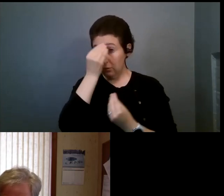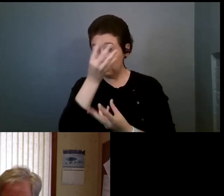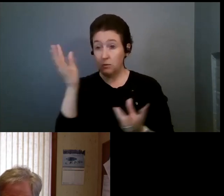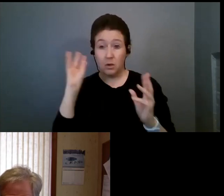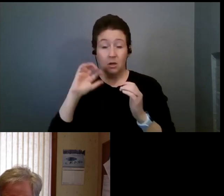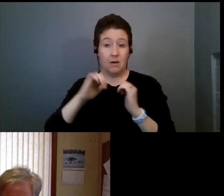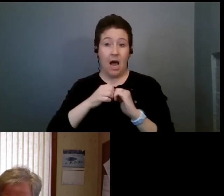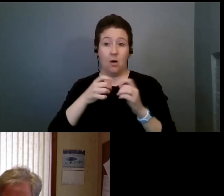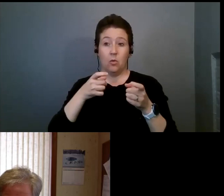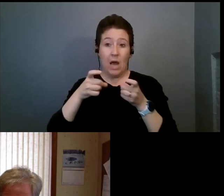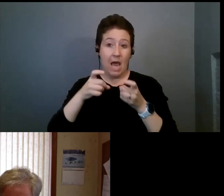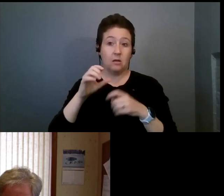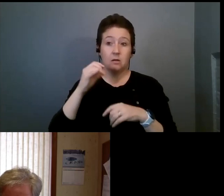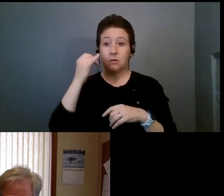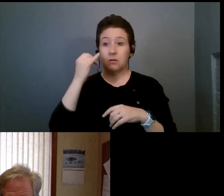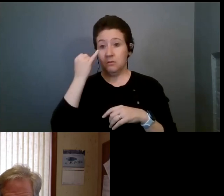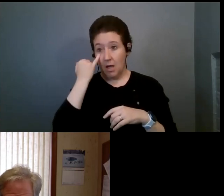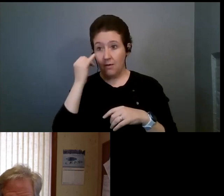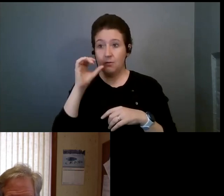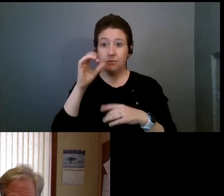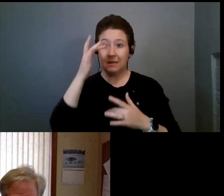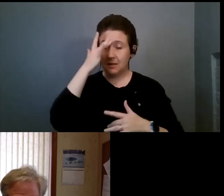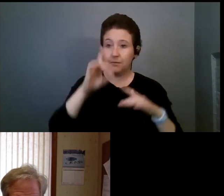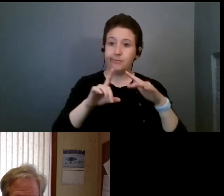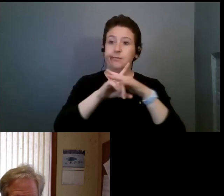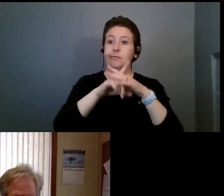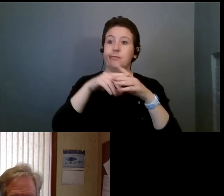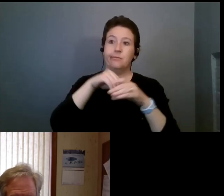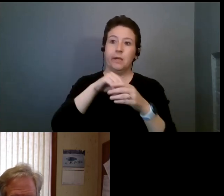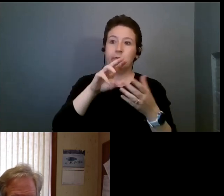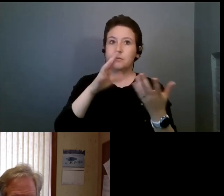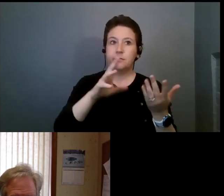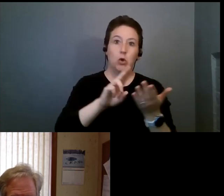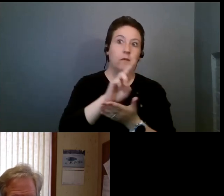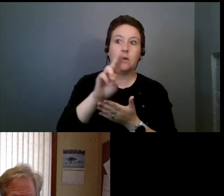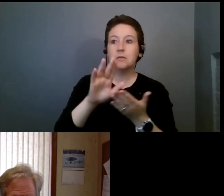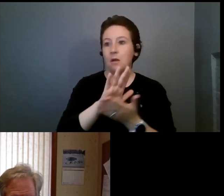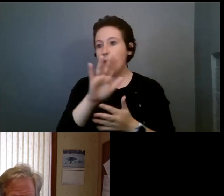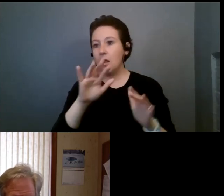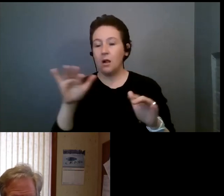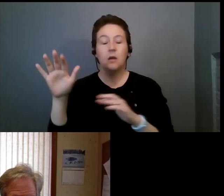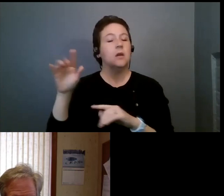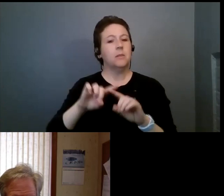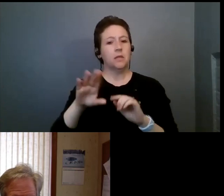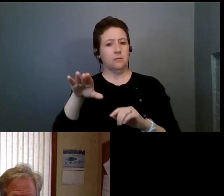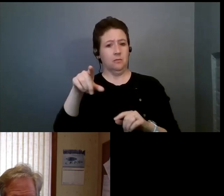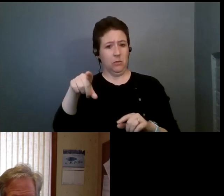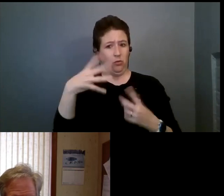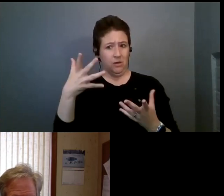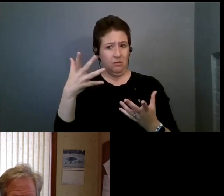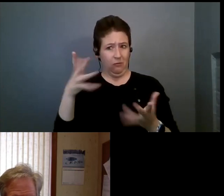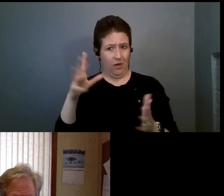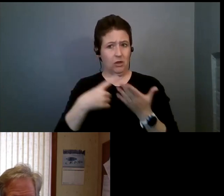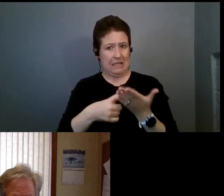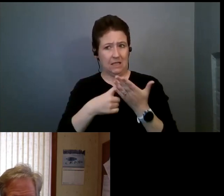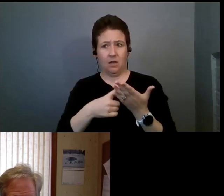how to handle cases as they pop up in facilities such as universities and colleges. But have you guys started talking about how